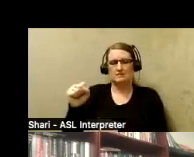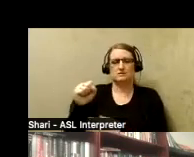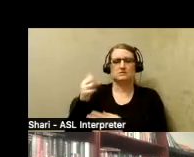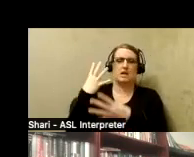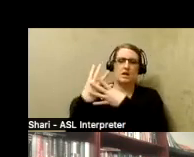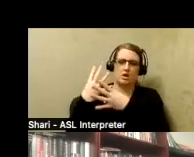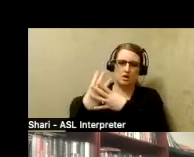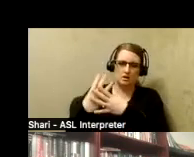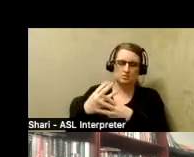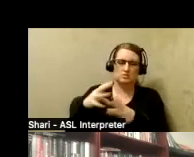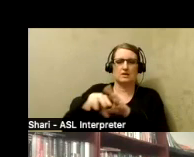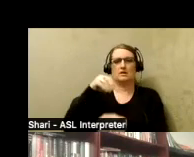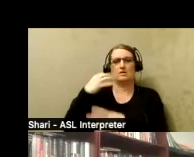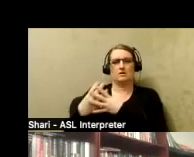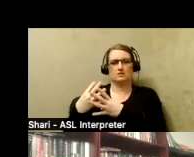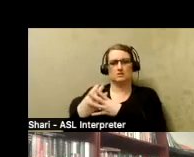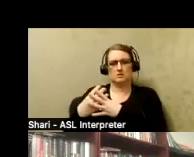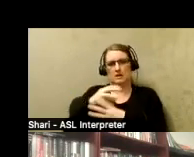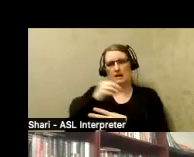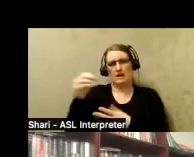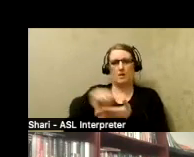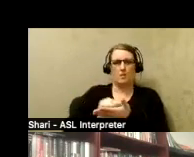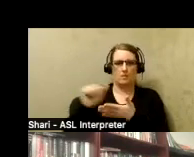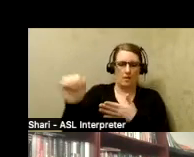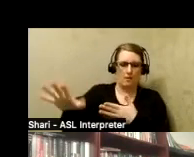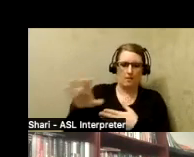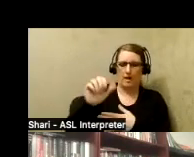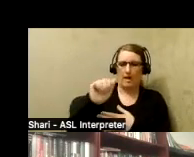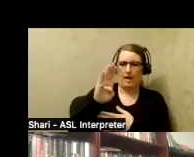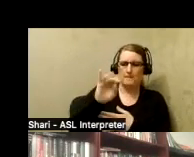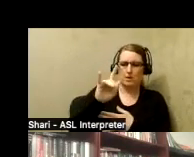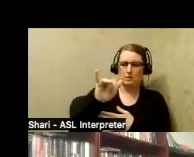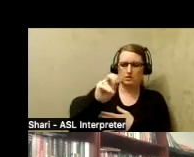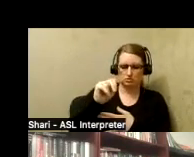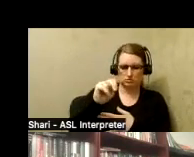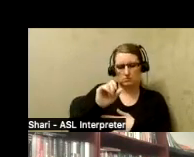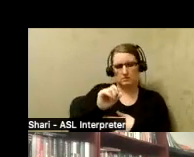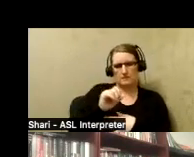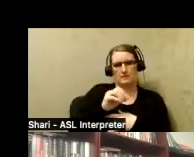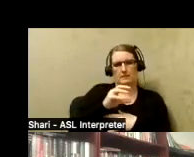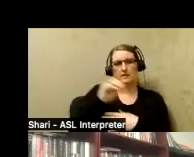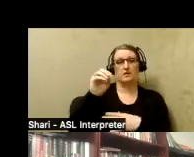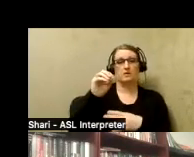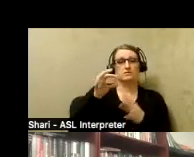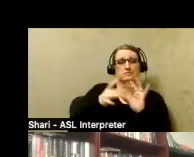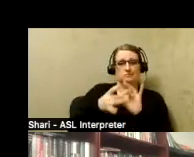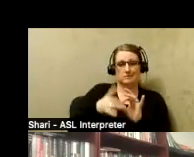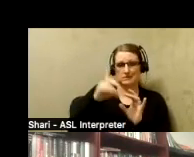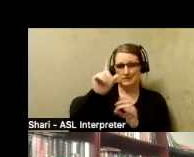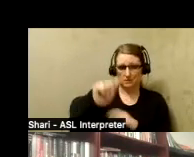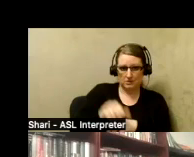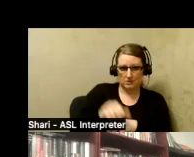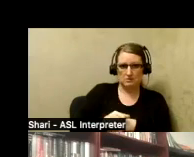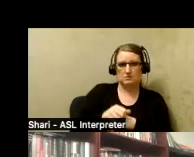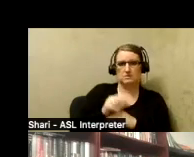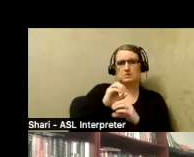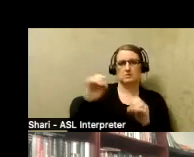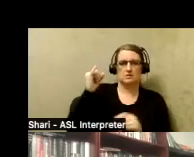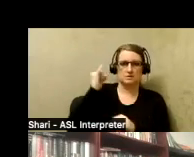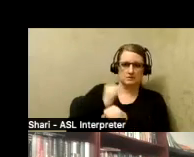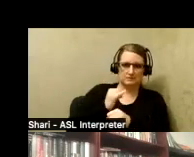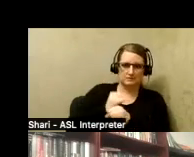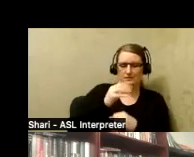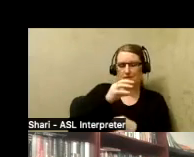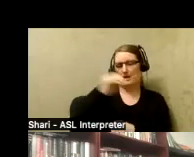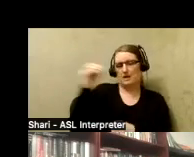incarceration, decarceration, and abolition. She's the author of Decarcerating Disability, Deinstitutionalization, and Prison